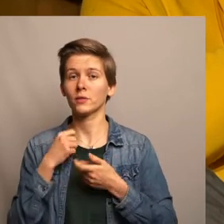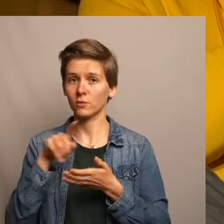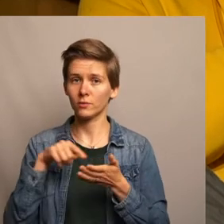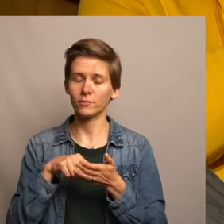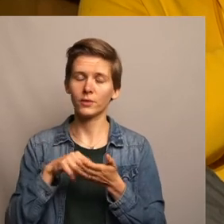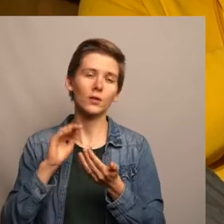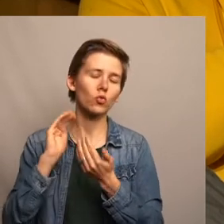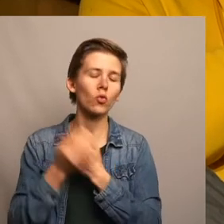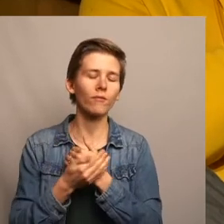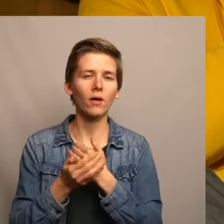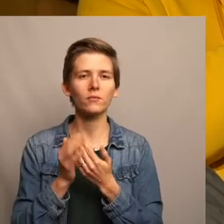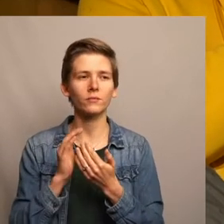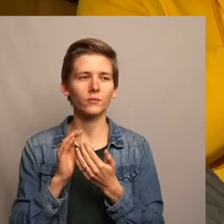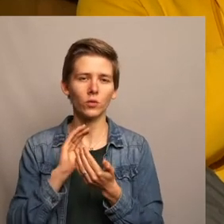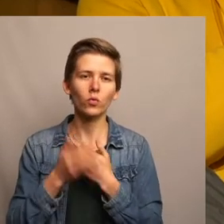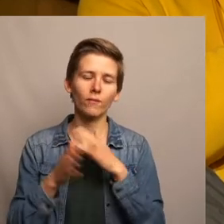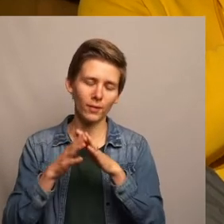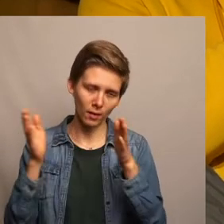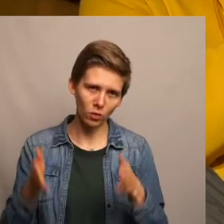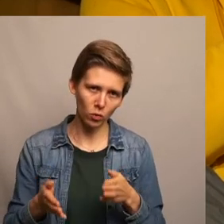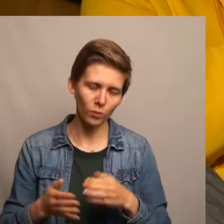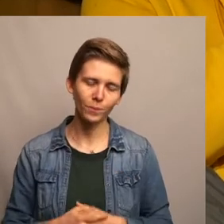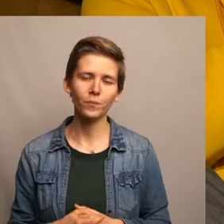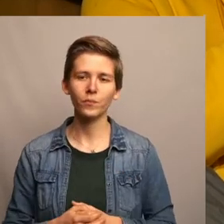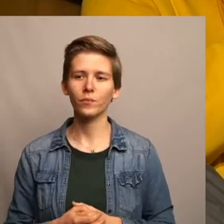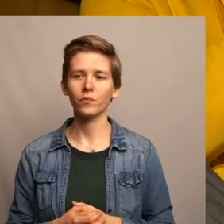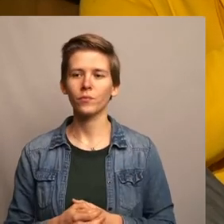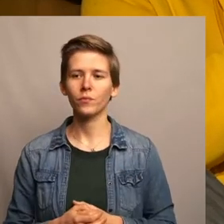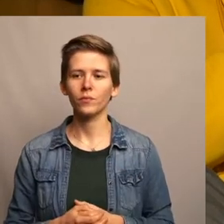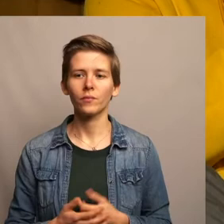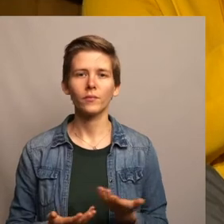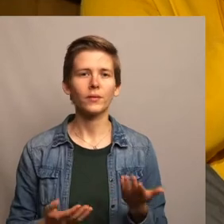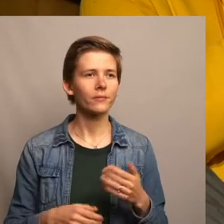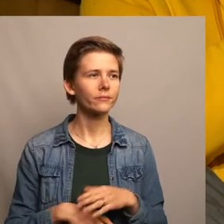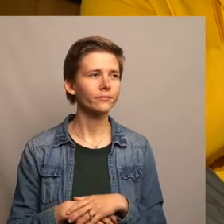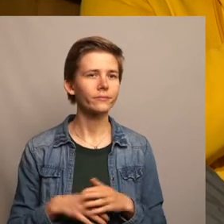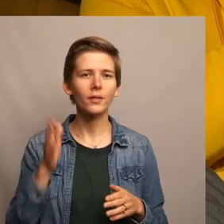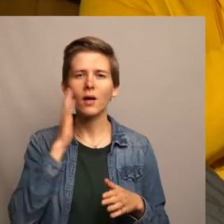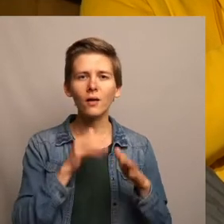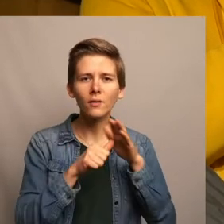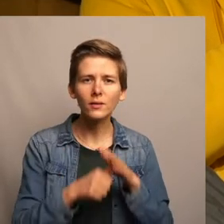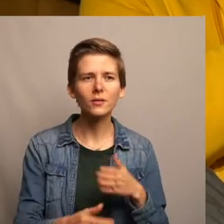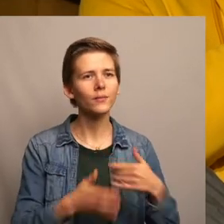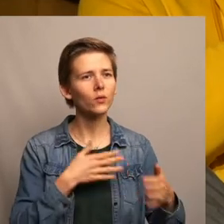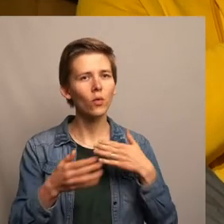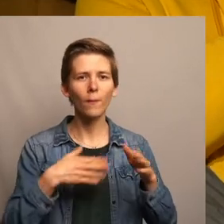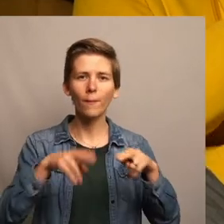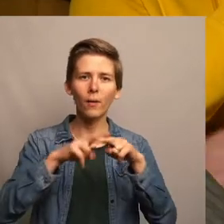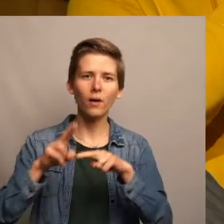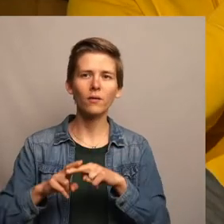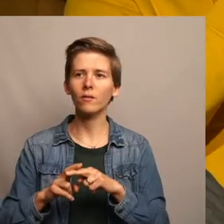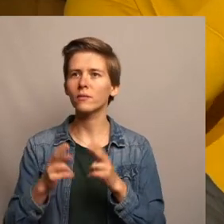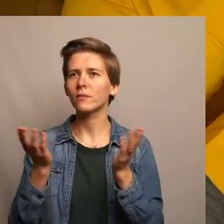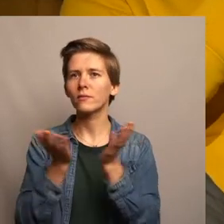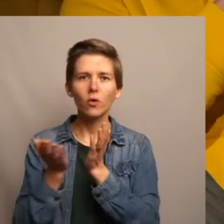them. Many other things. Like racism inside, like workplace, so schools, I don't know, a